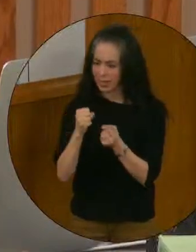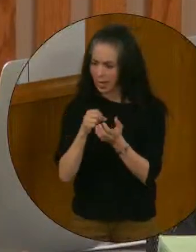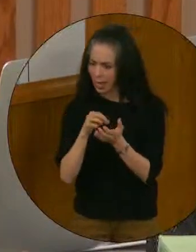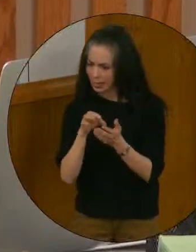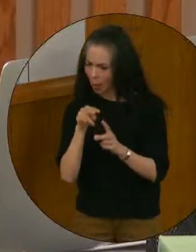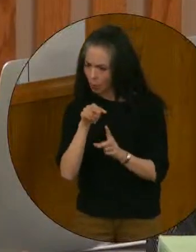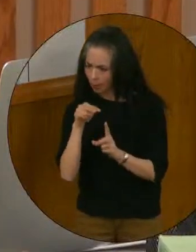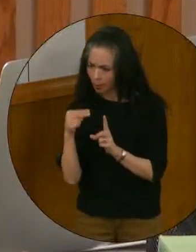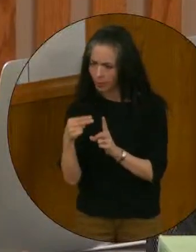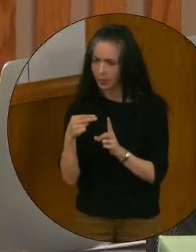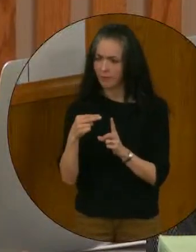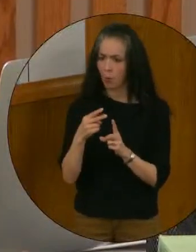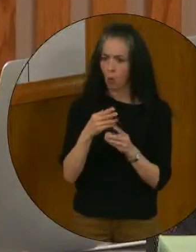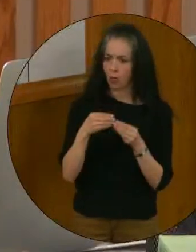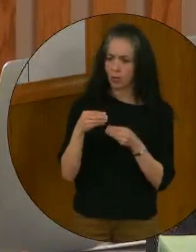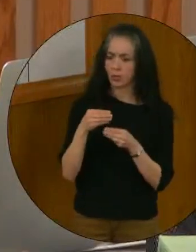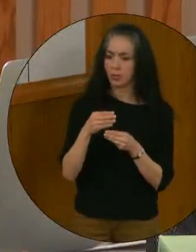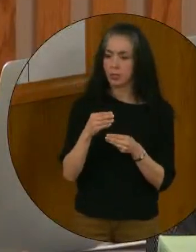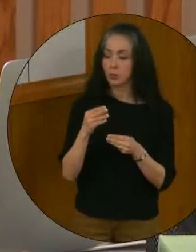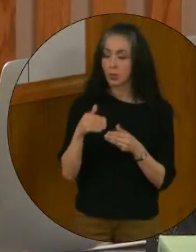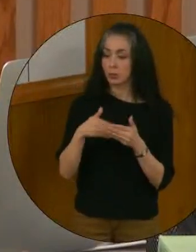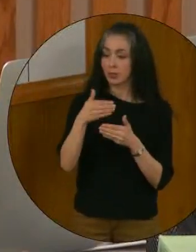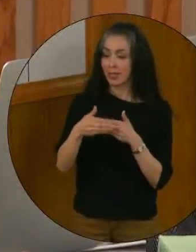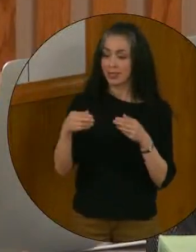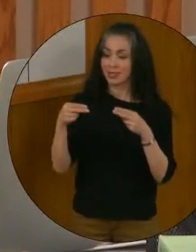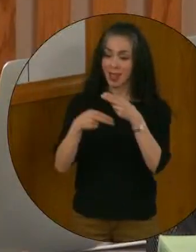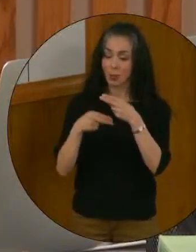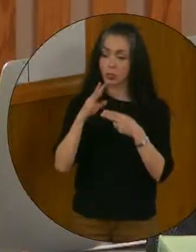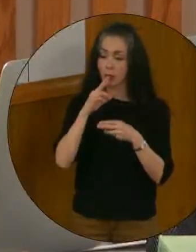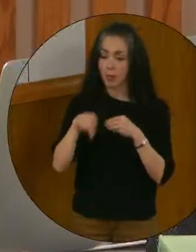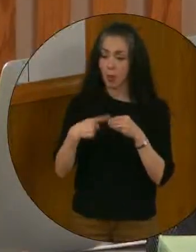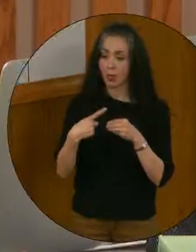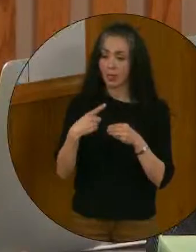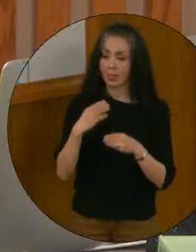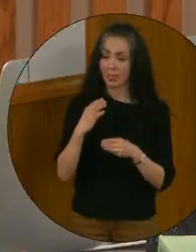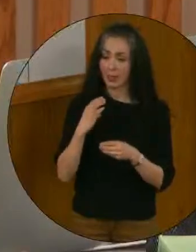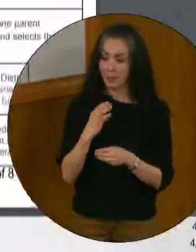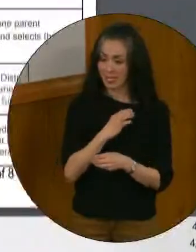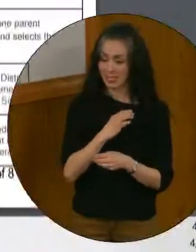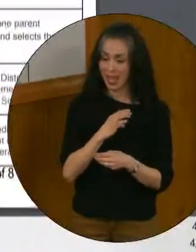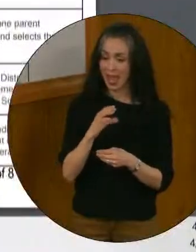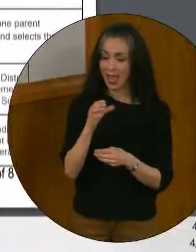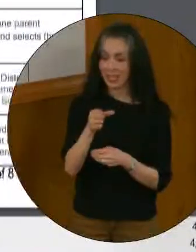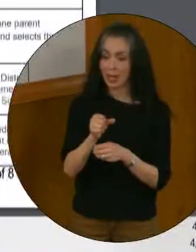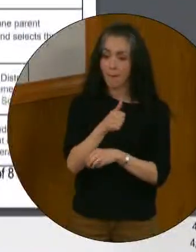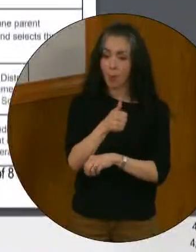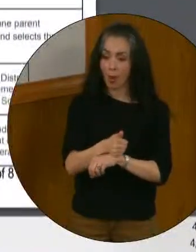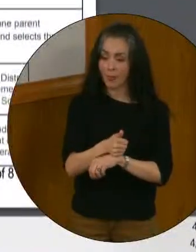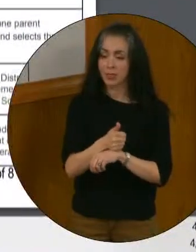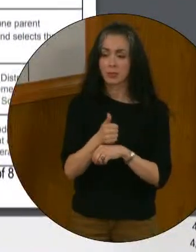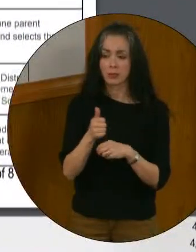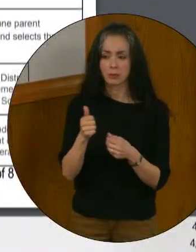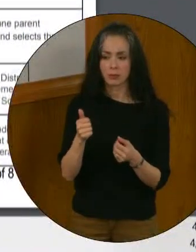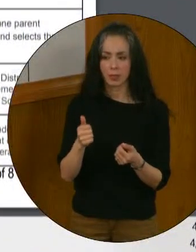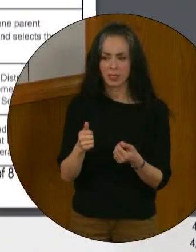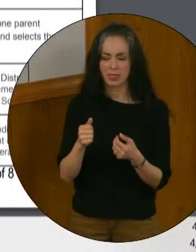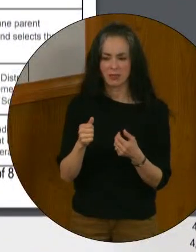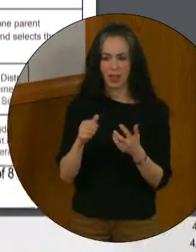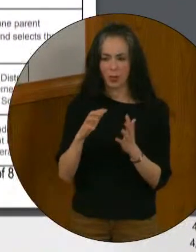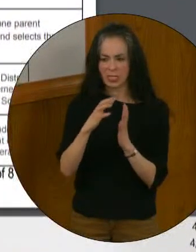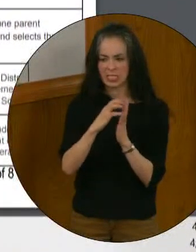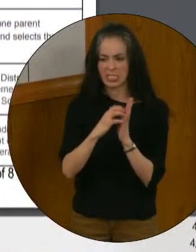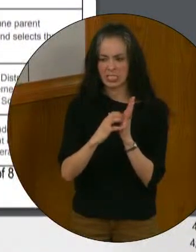I'm going to move on to the next slide, where we talk about committees and appointments. This is also a very text-heavy slide,